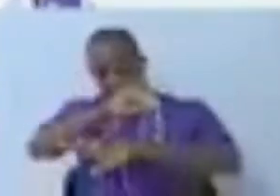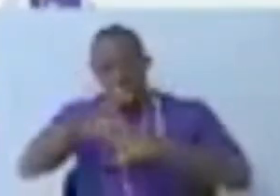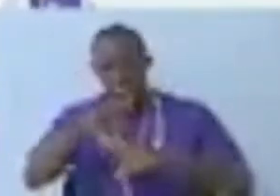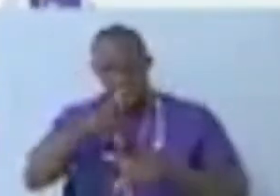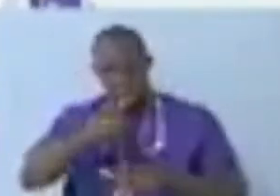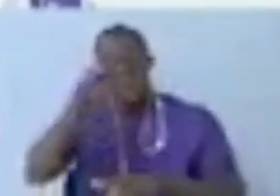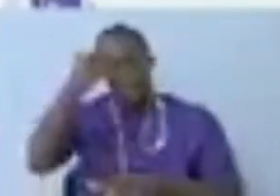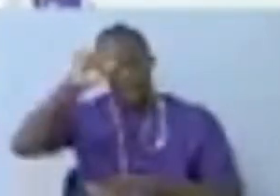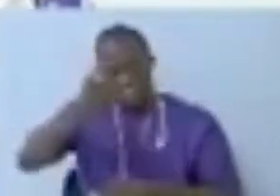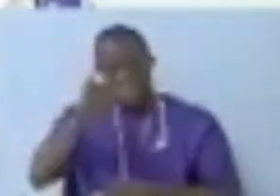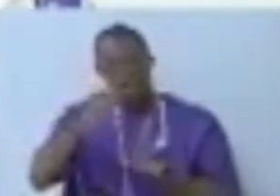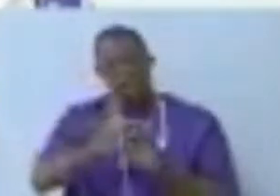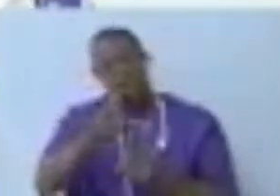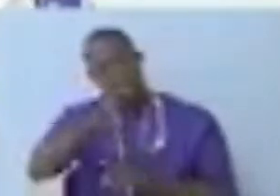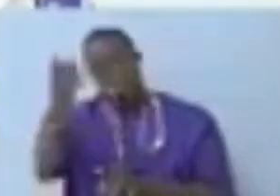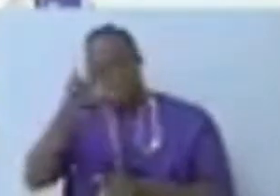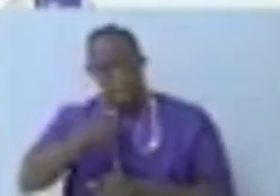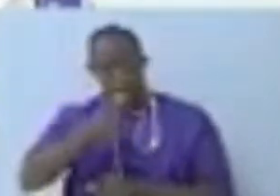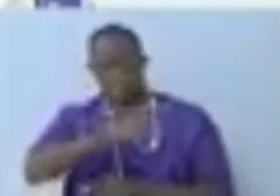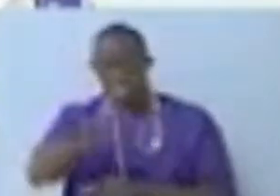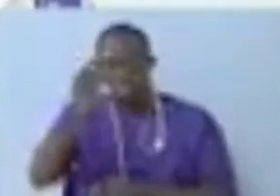not agree.